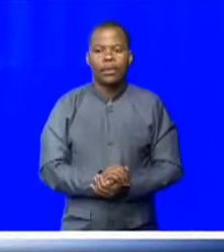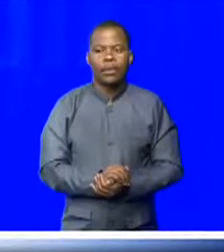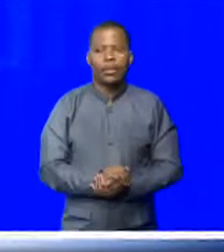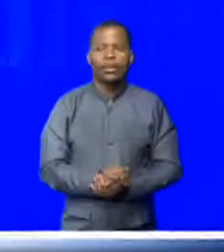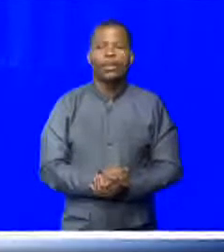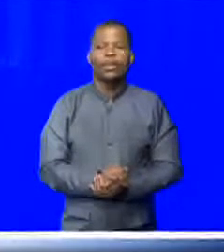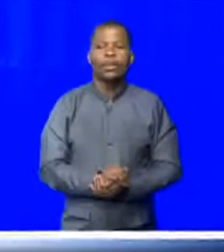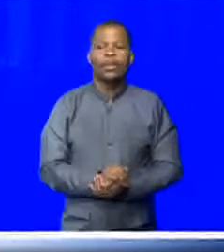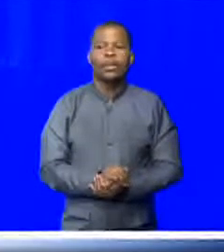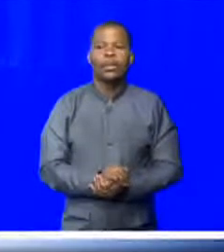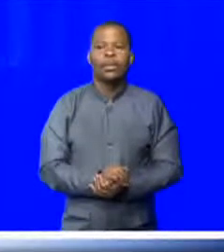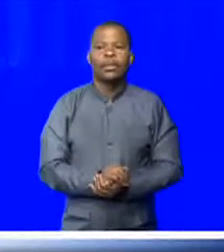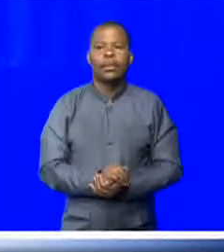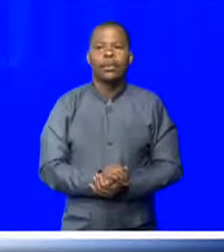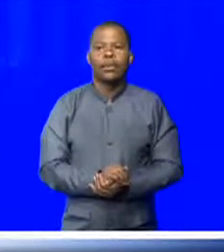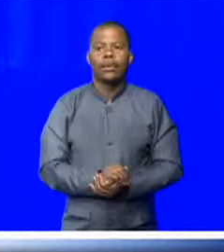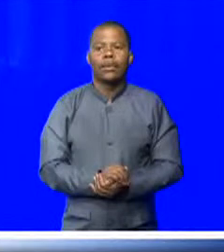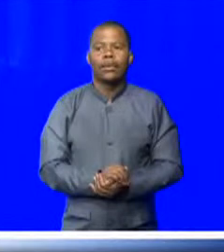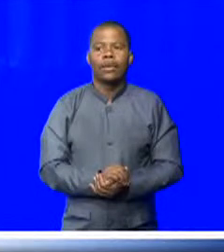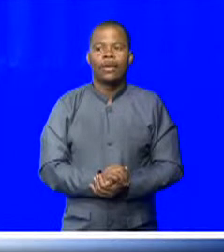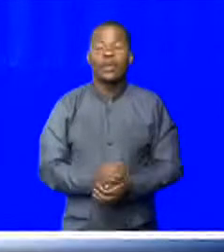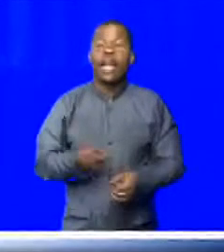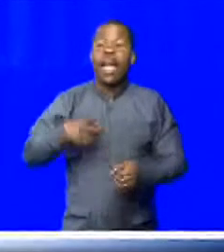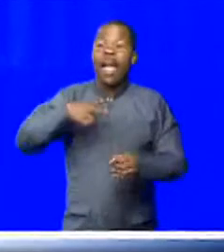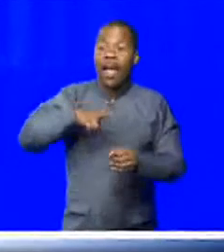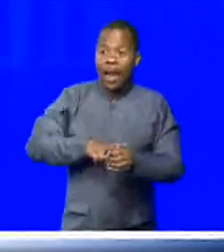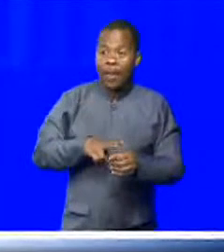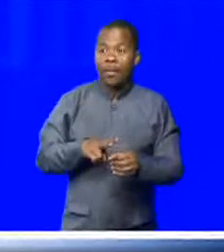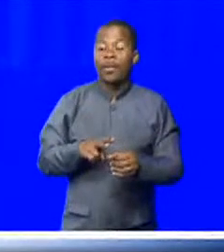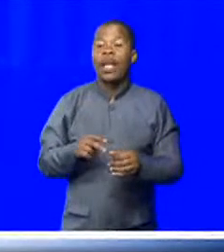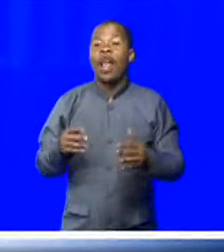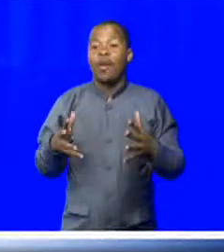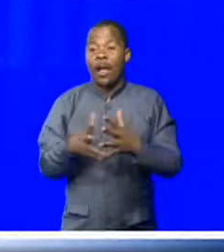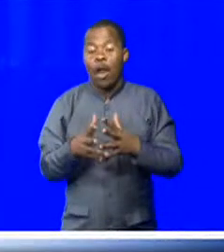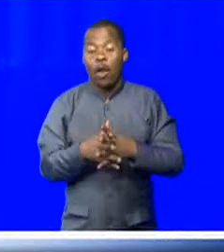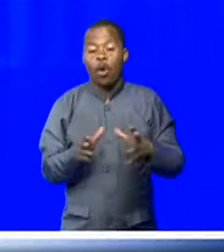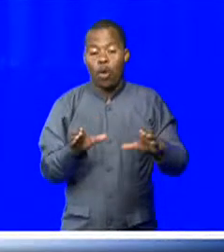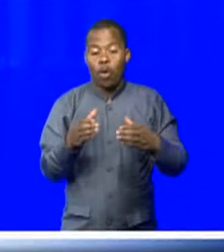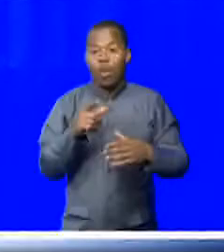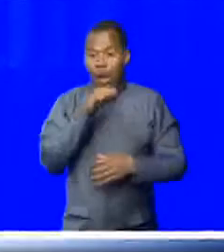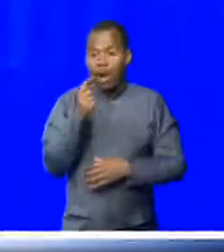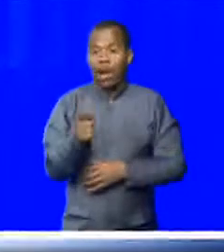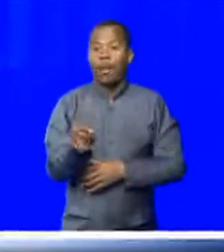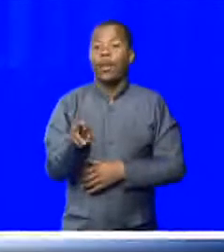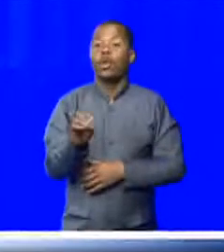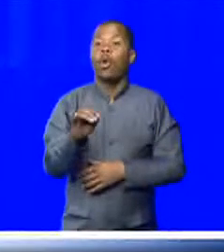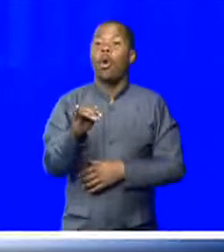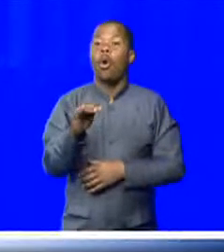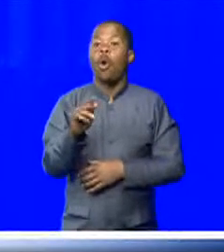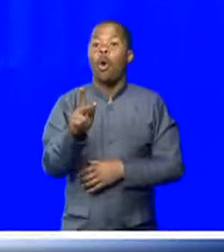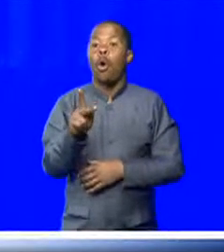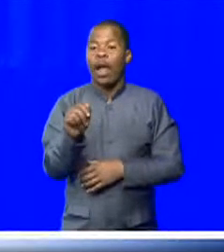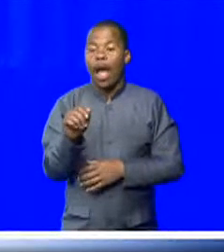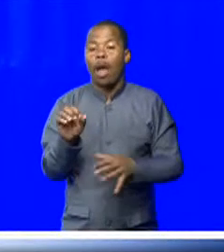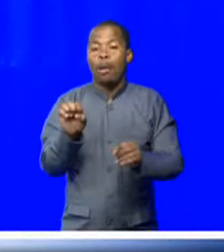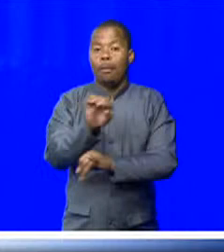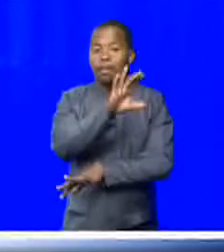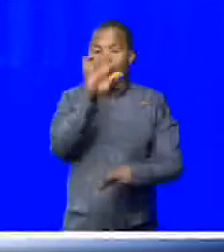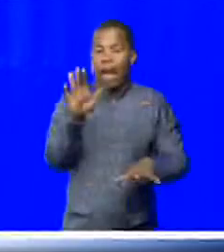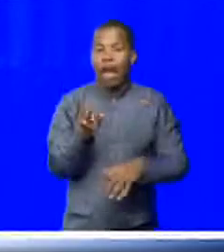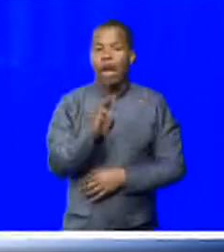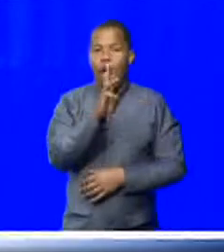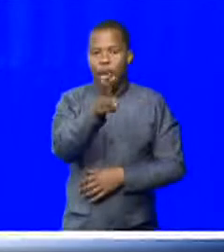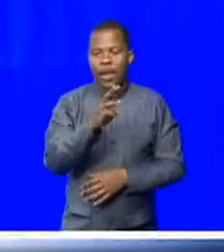awaits the extraordinary summit of the Organ Troika plus Eswatini to be held at a date to be determined